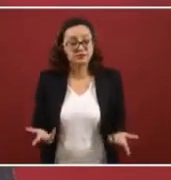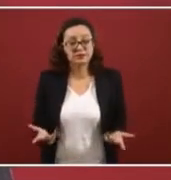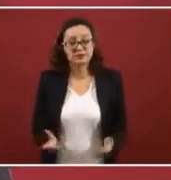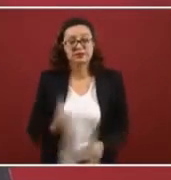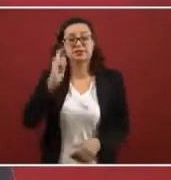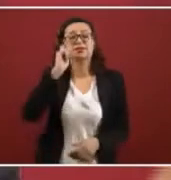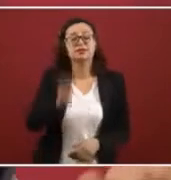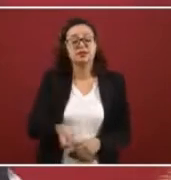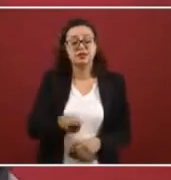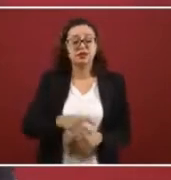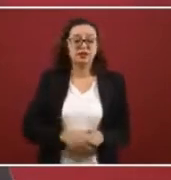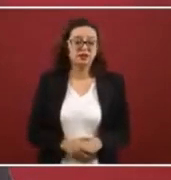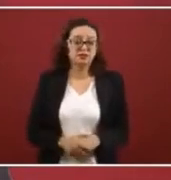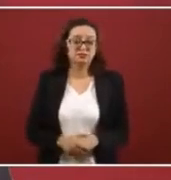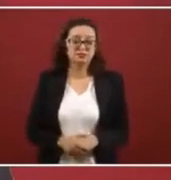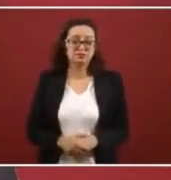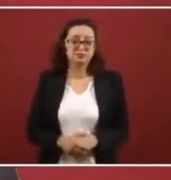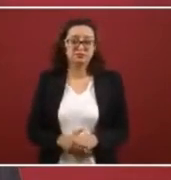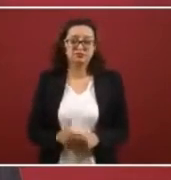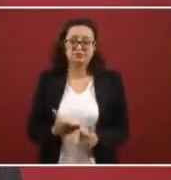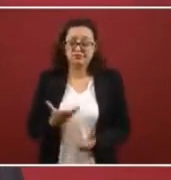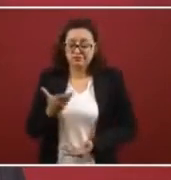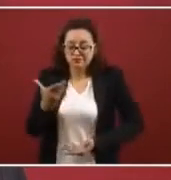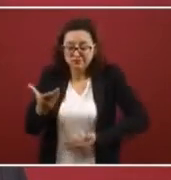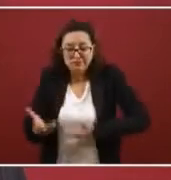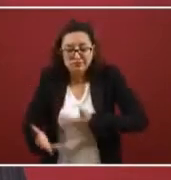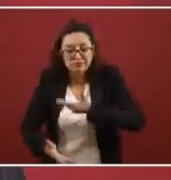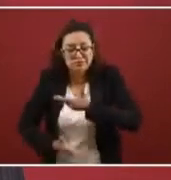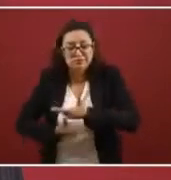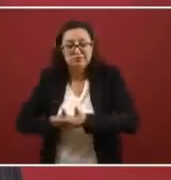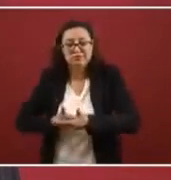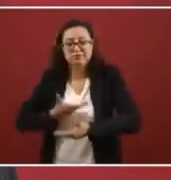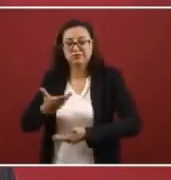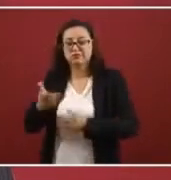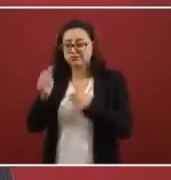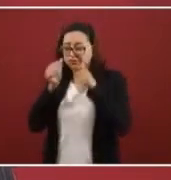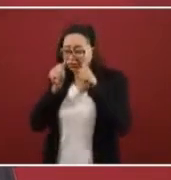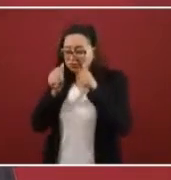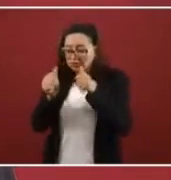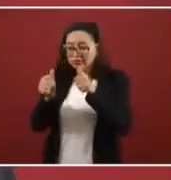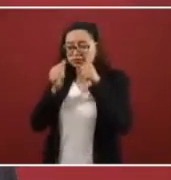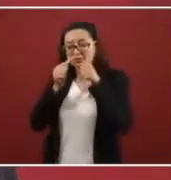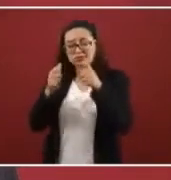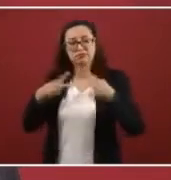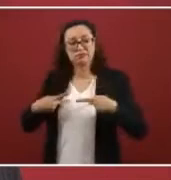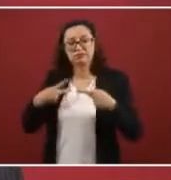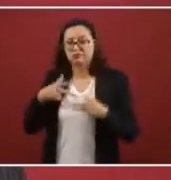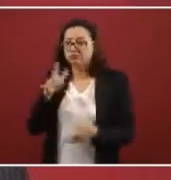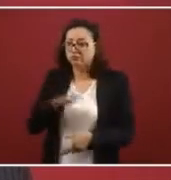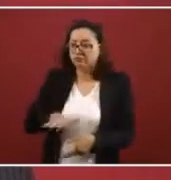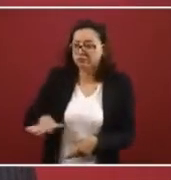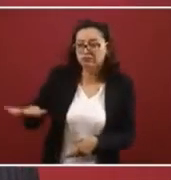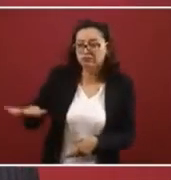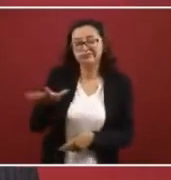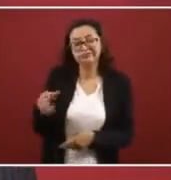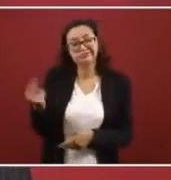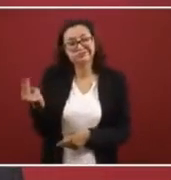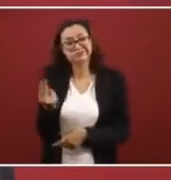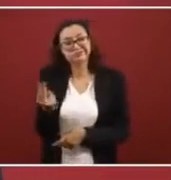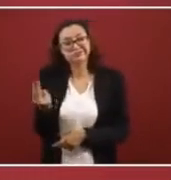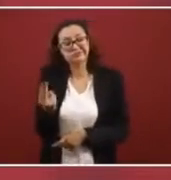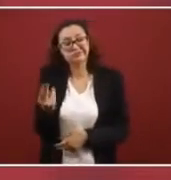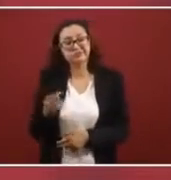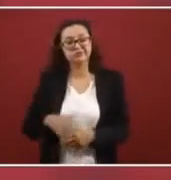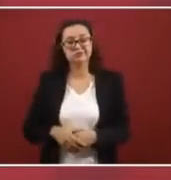That's all it is. To know how to listen to the people.